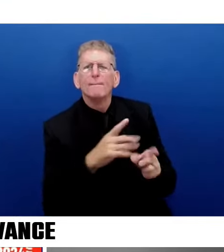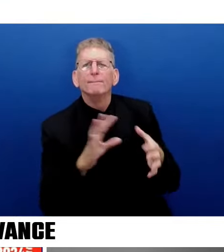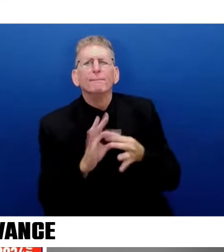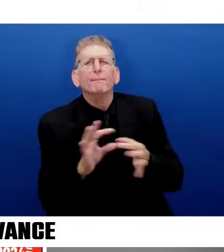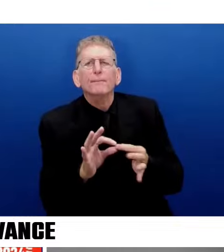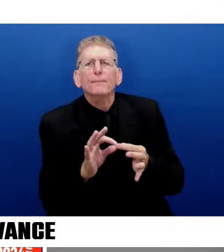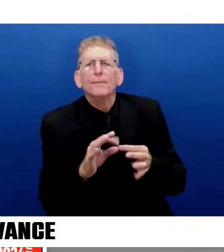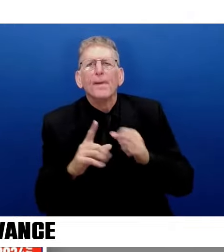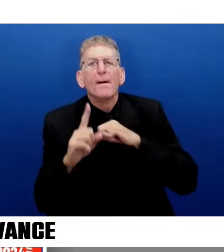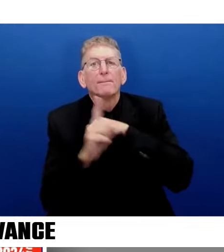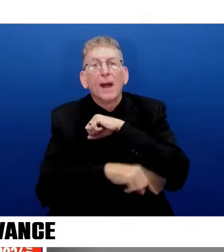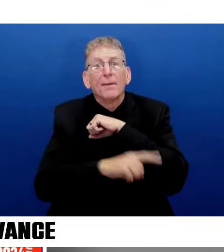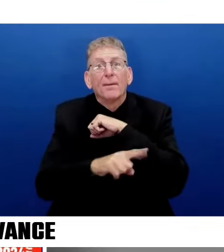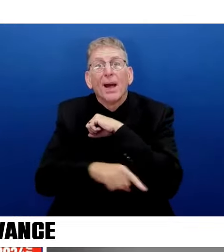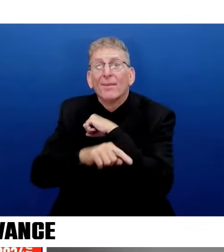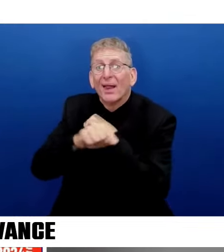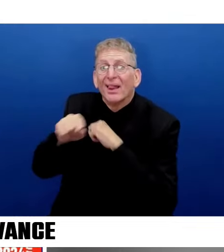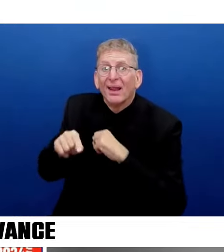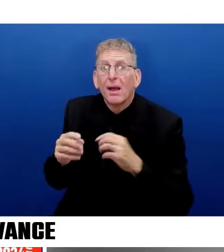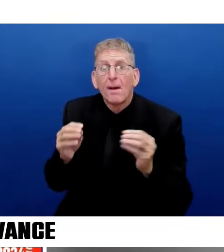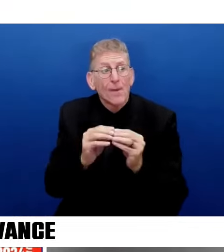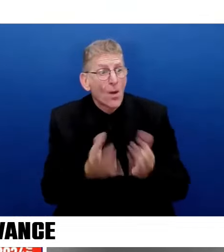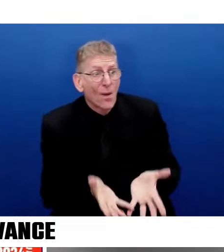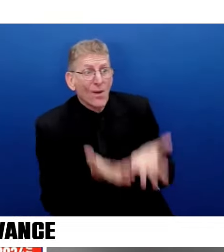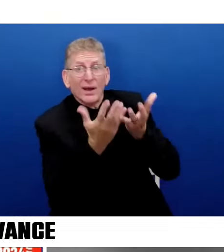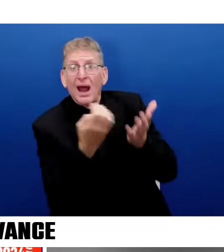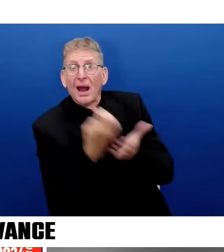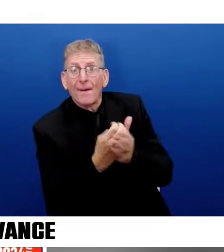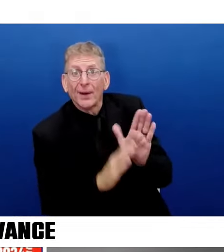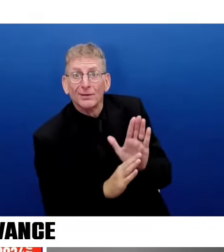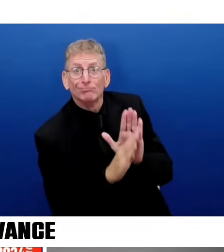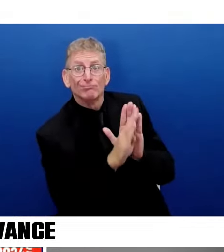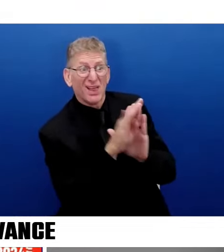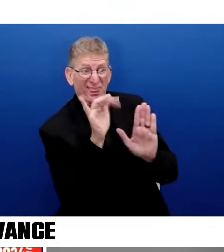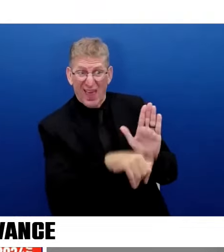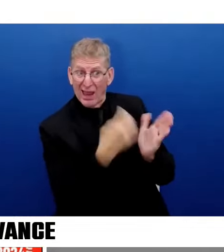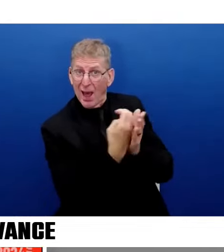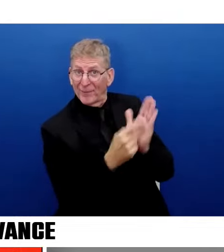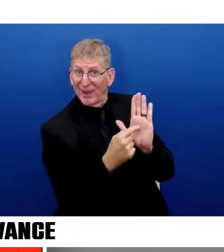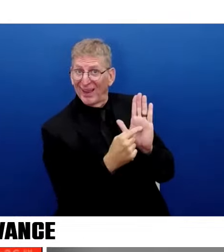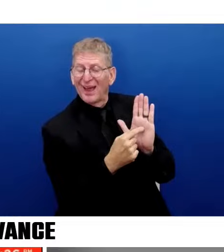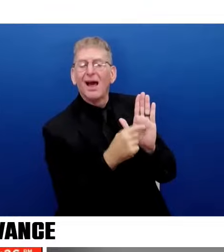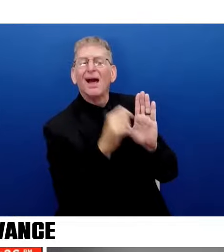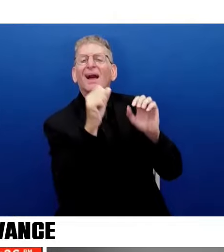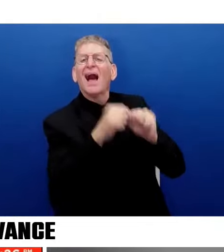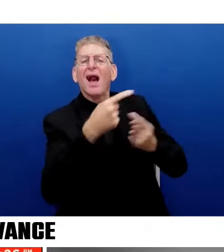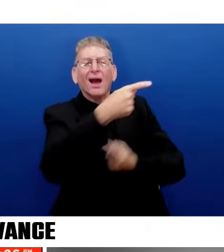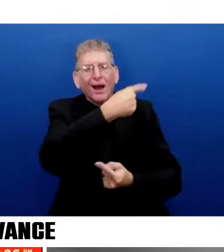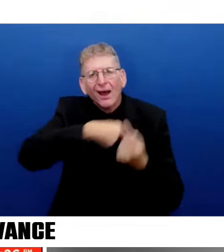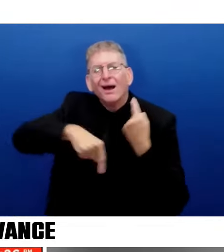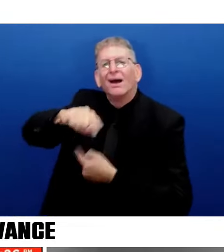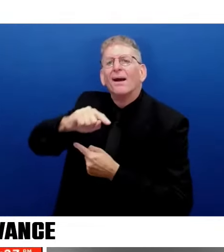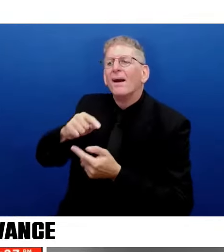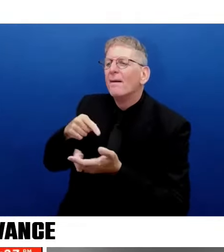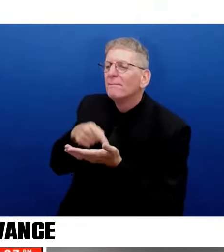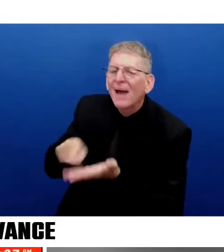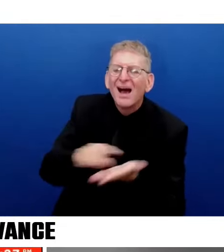going to be able to provide paid family leave, child care options that are viable and workable for a lot of American families.